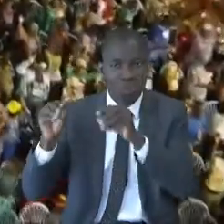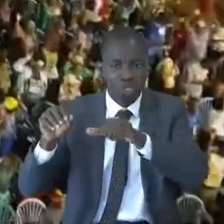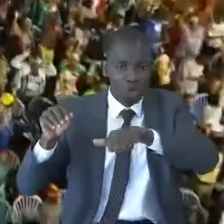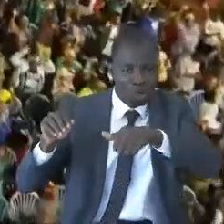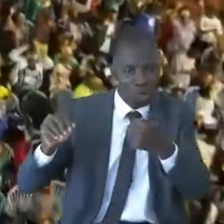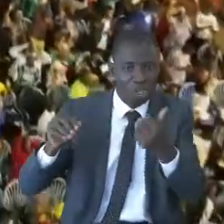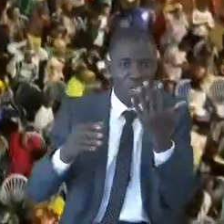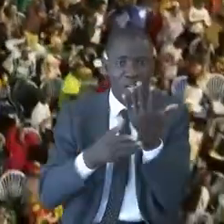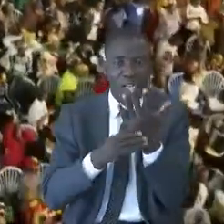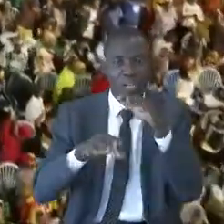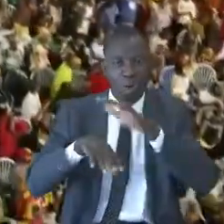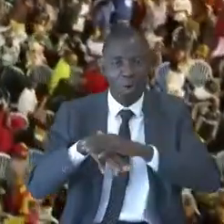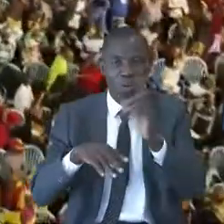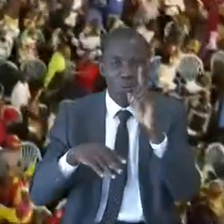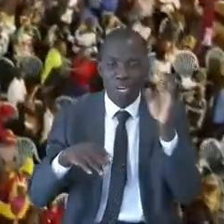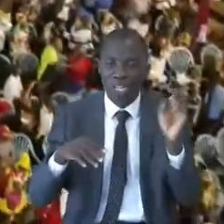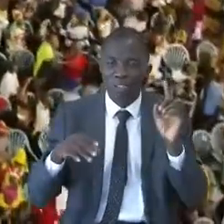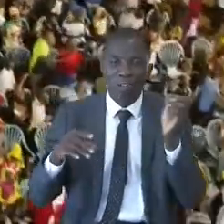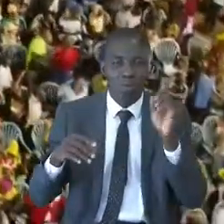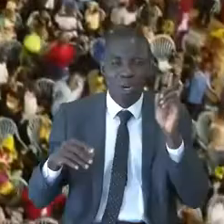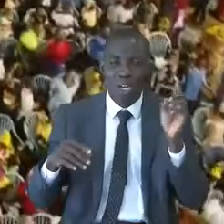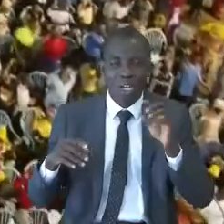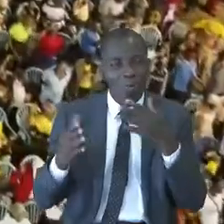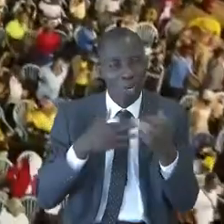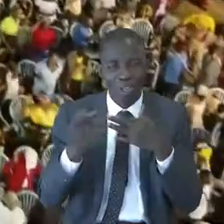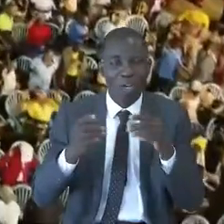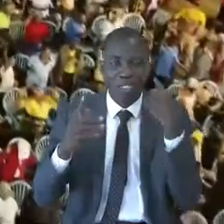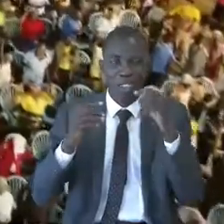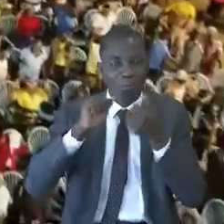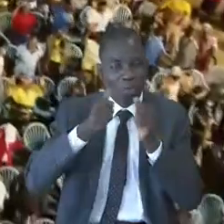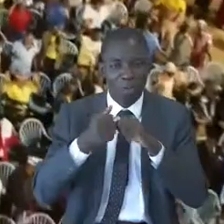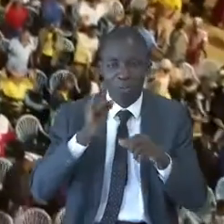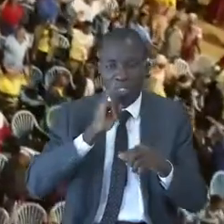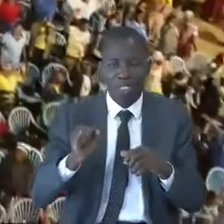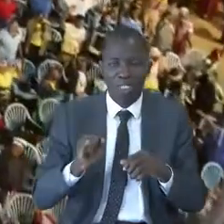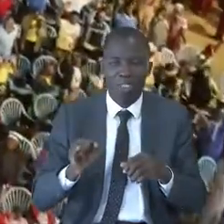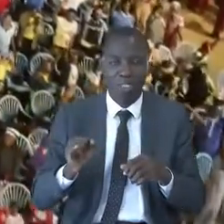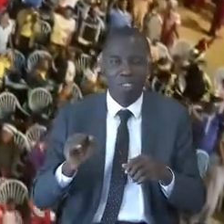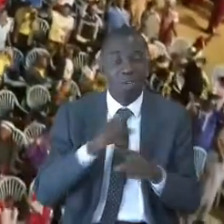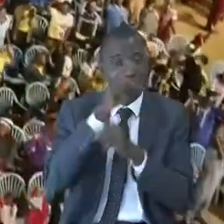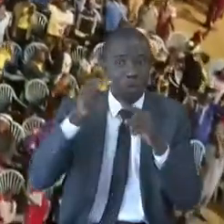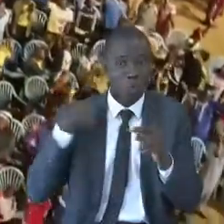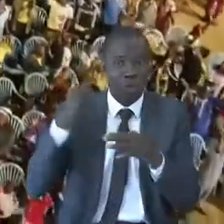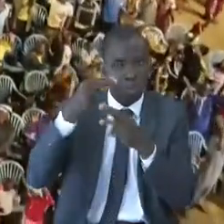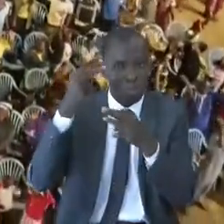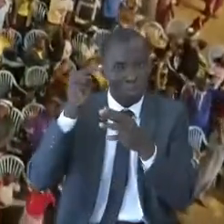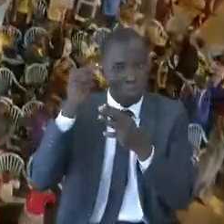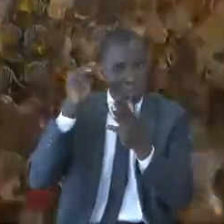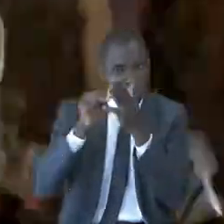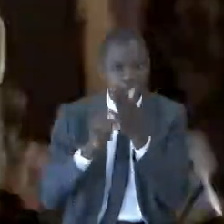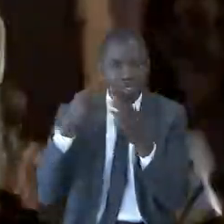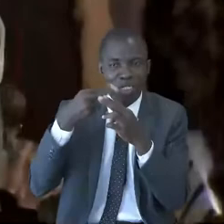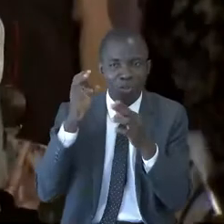the problem. Once we mention the name of Jesus, your problem will clear out of the